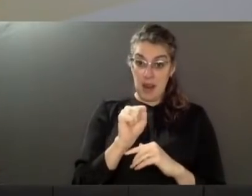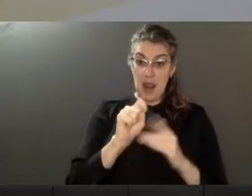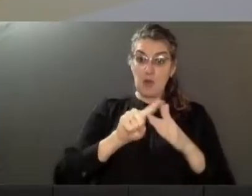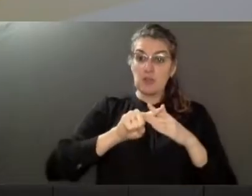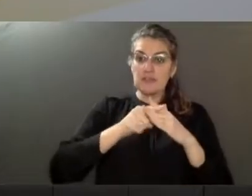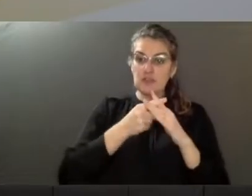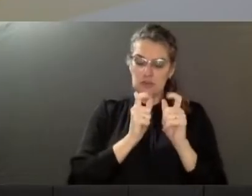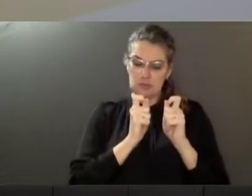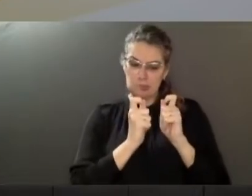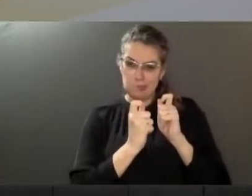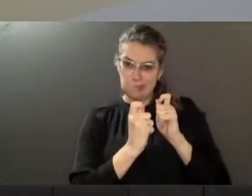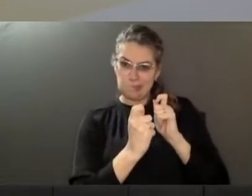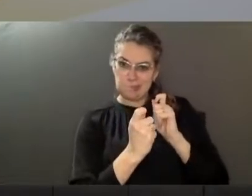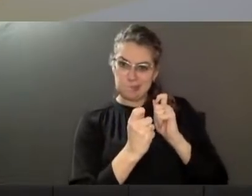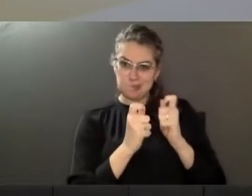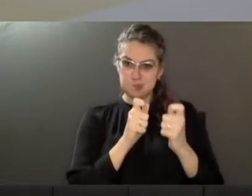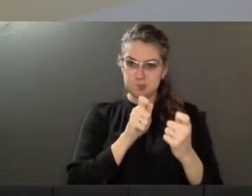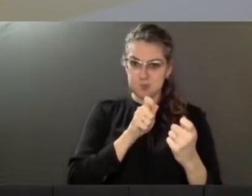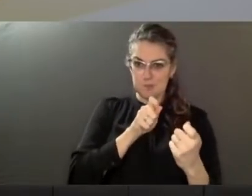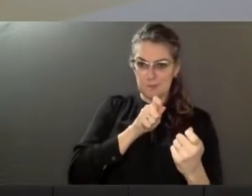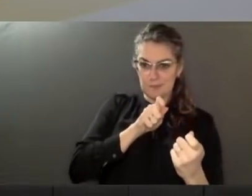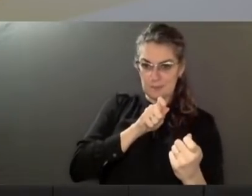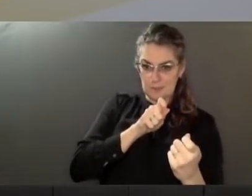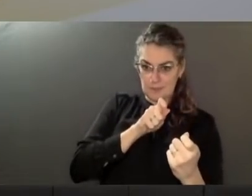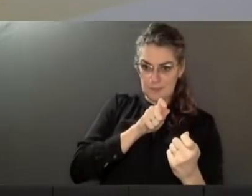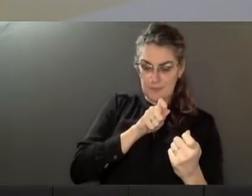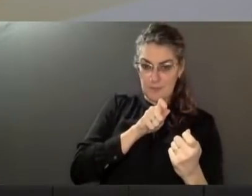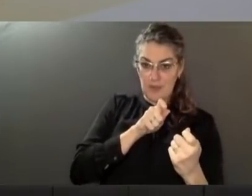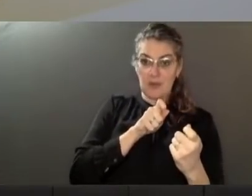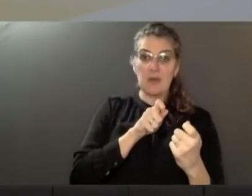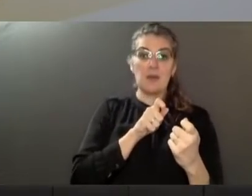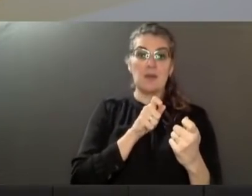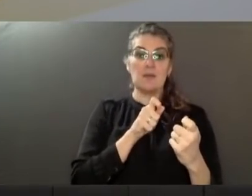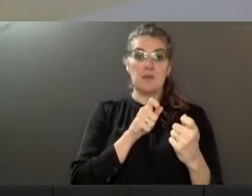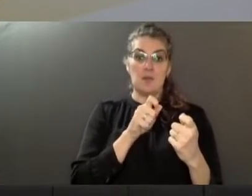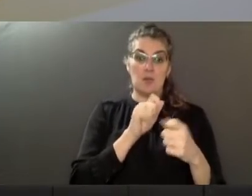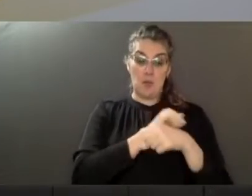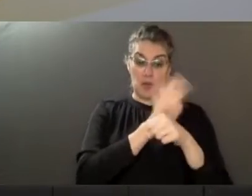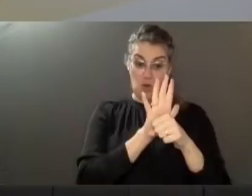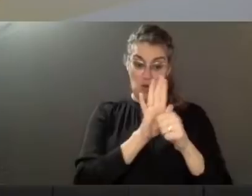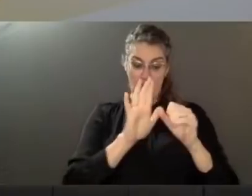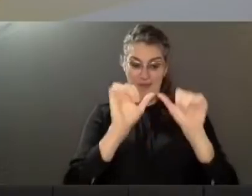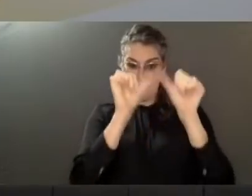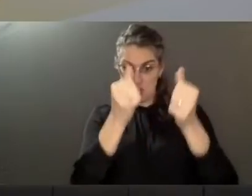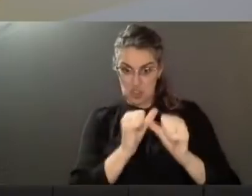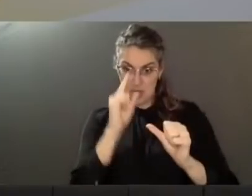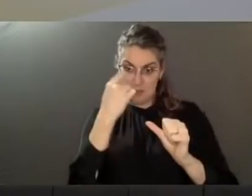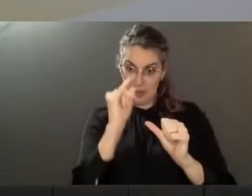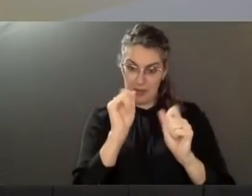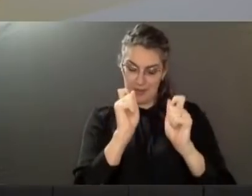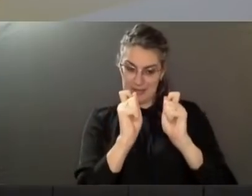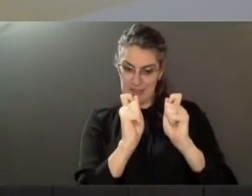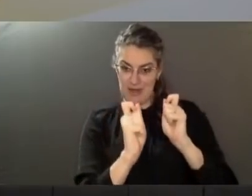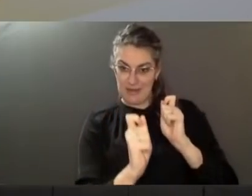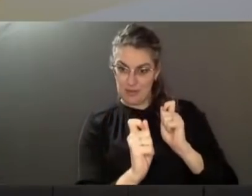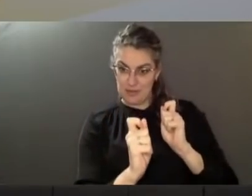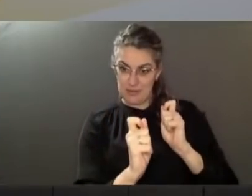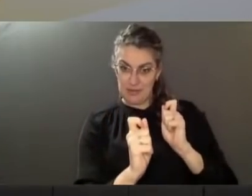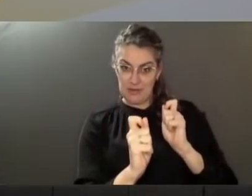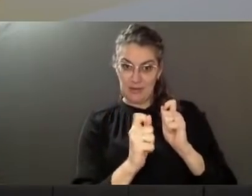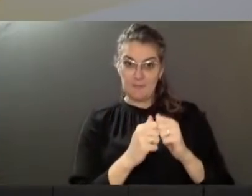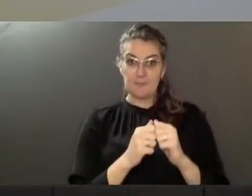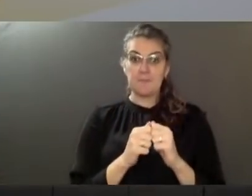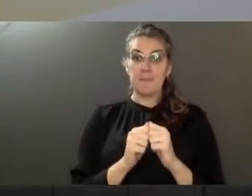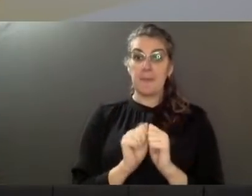that appear to increase the transmissibility of COVID-19, and that there is a trend towards less adherence